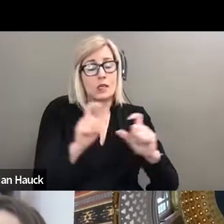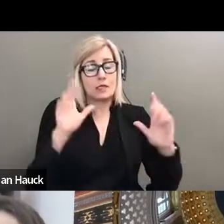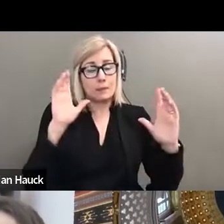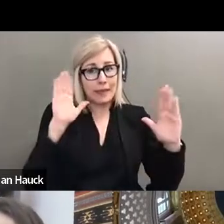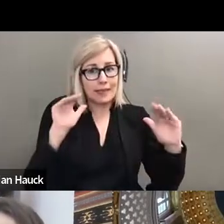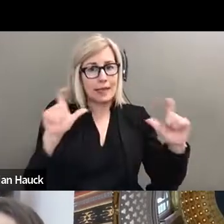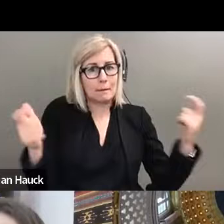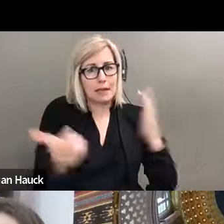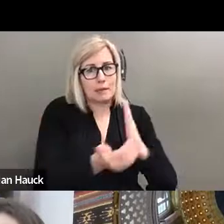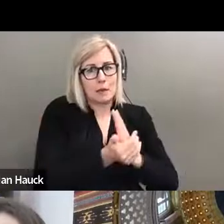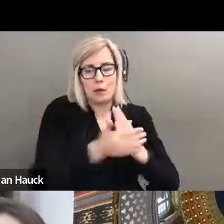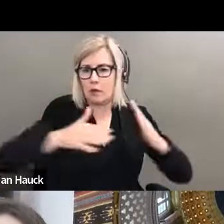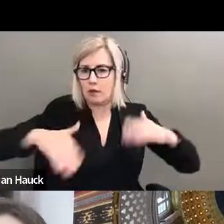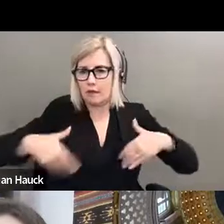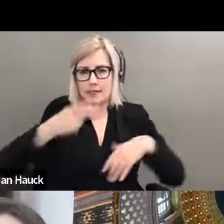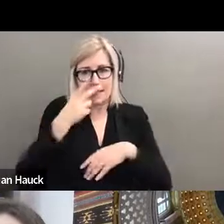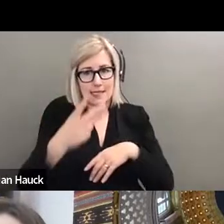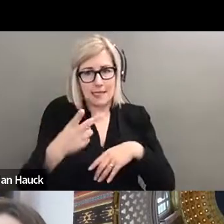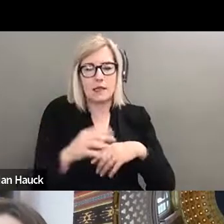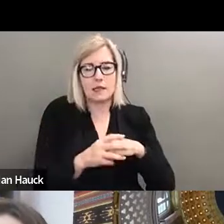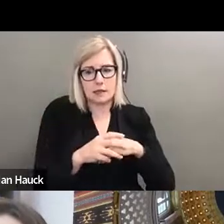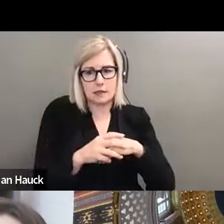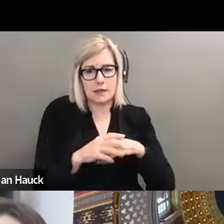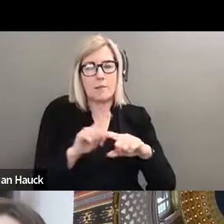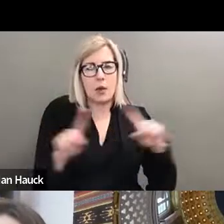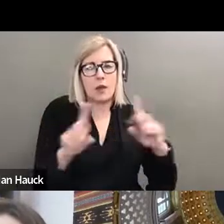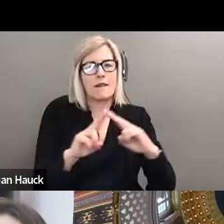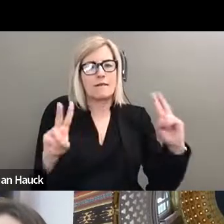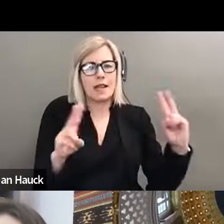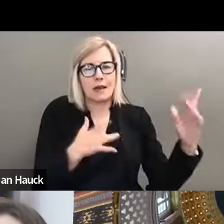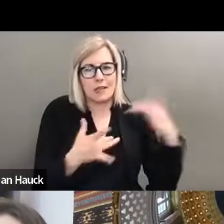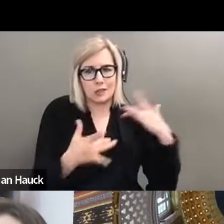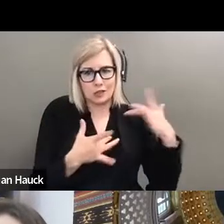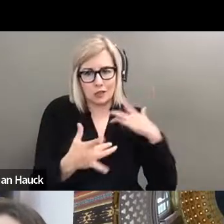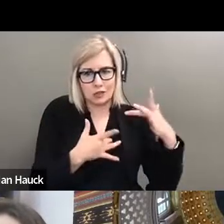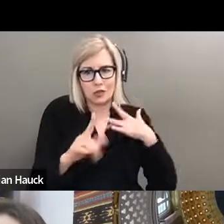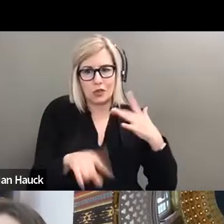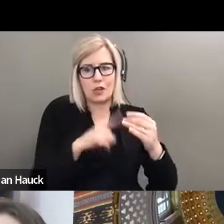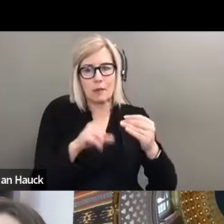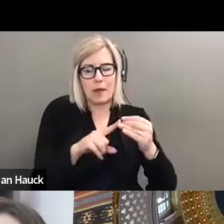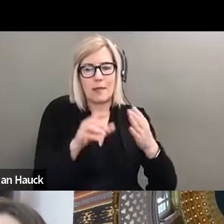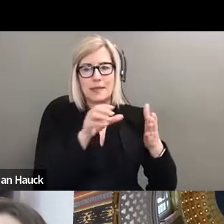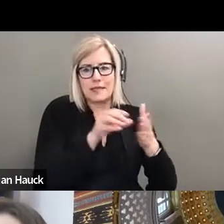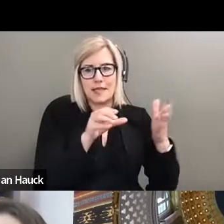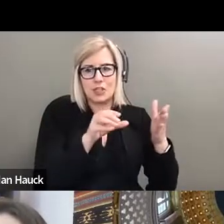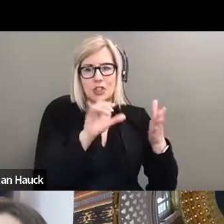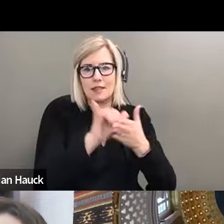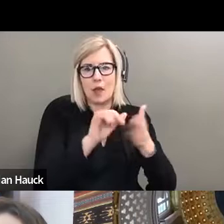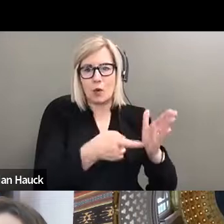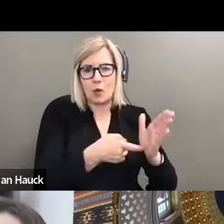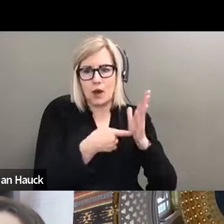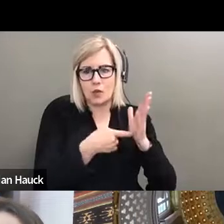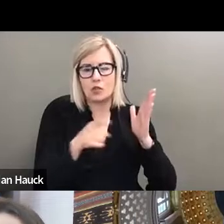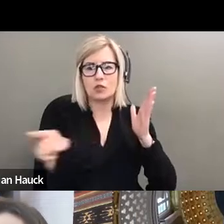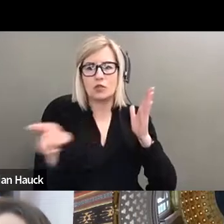We haven't seen it yet, but we are very concerned about the section that requires